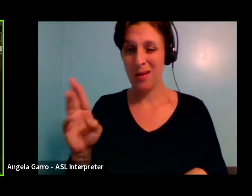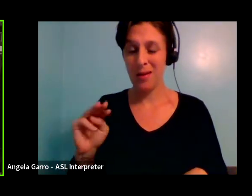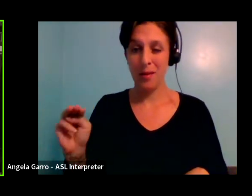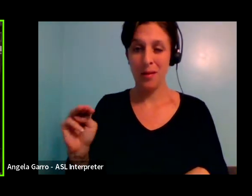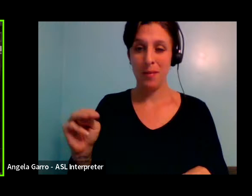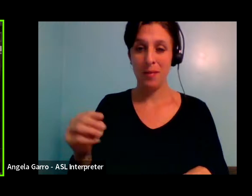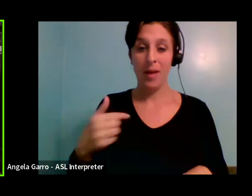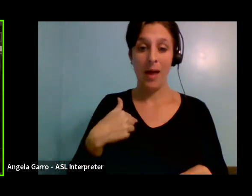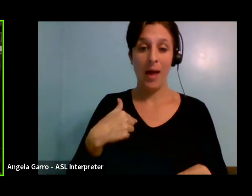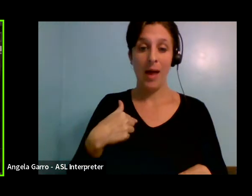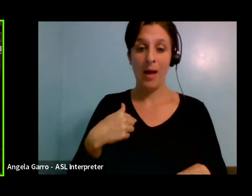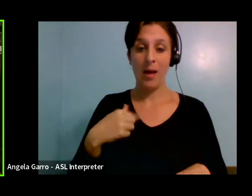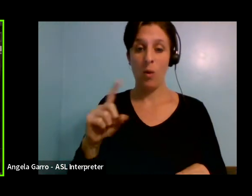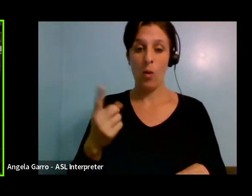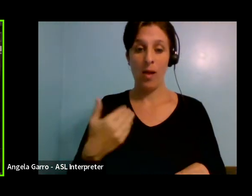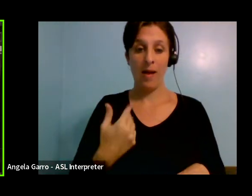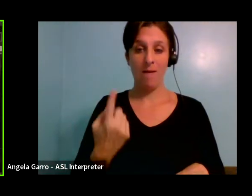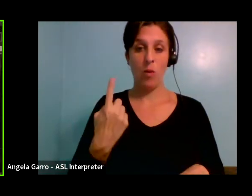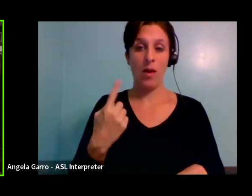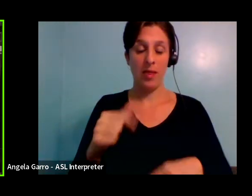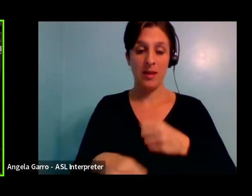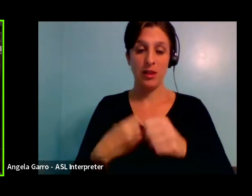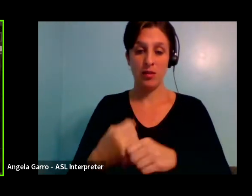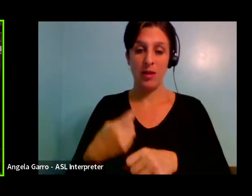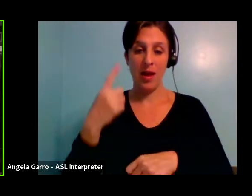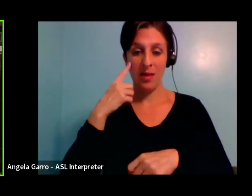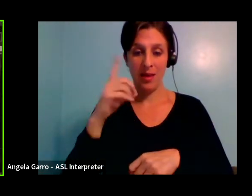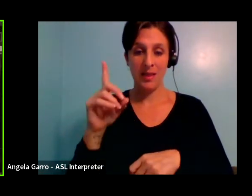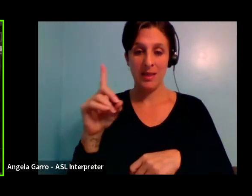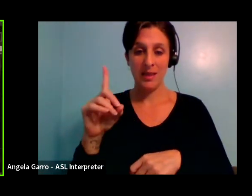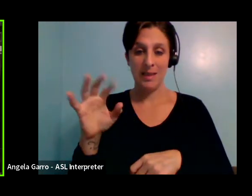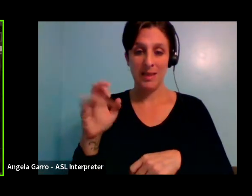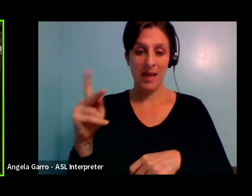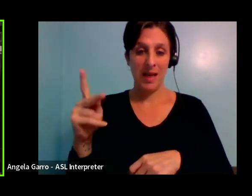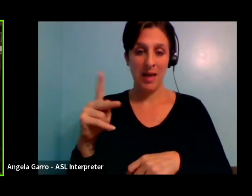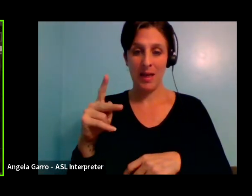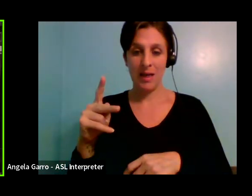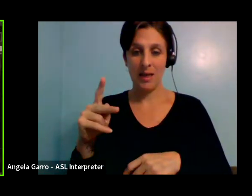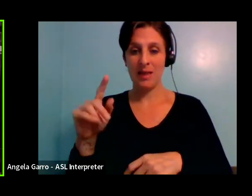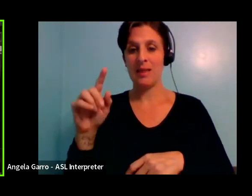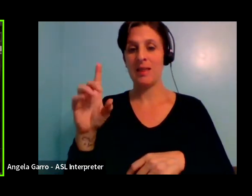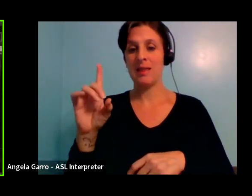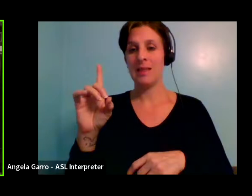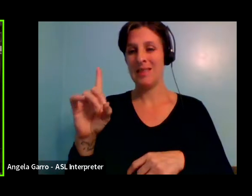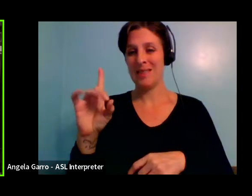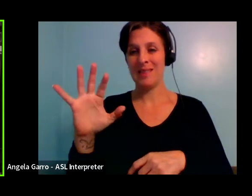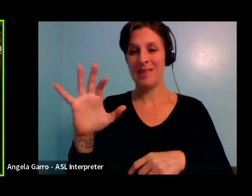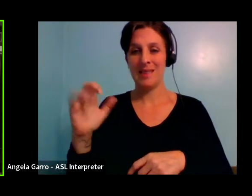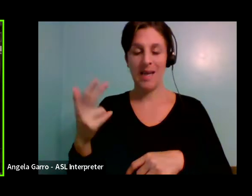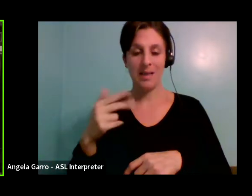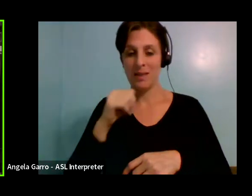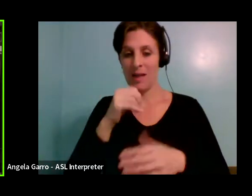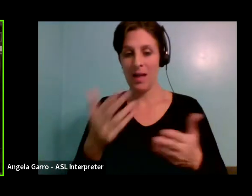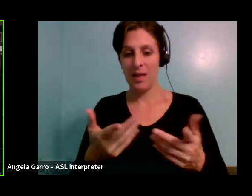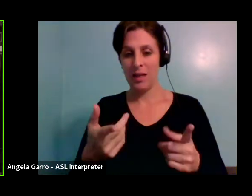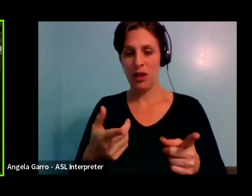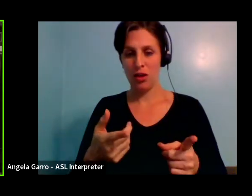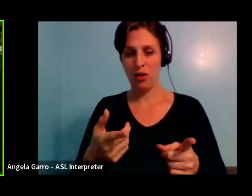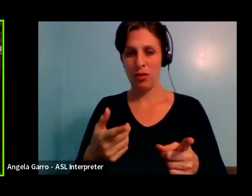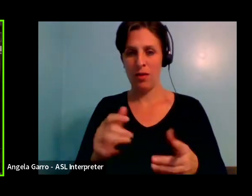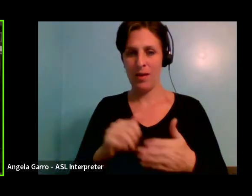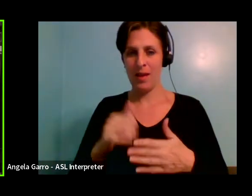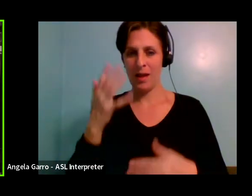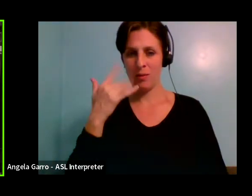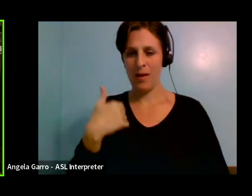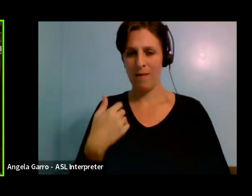I'd be I only have one this year. I think I had DTech, which is not on here. Oh. Good So that's why I think I point.